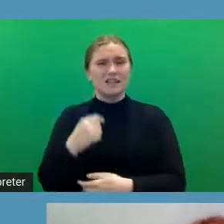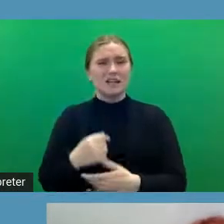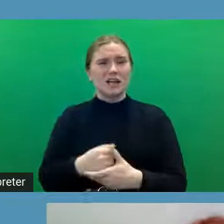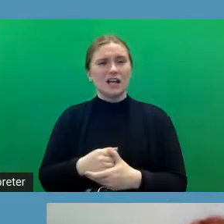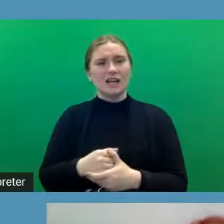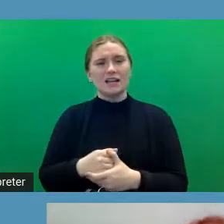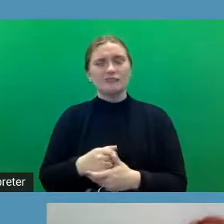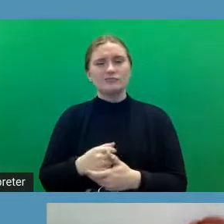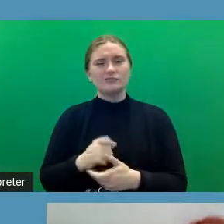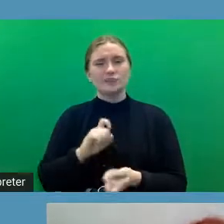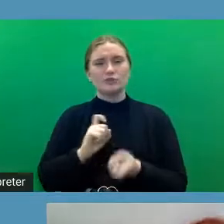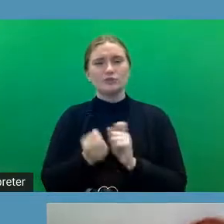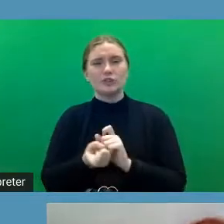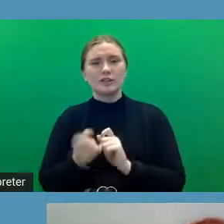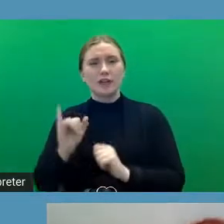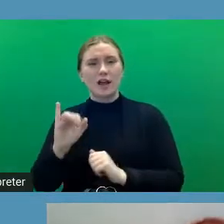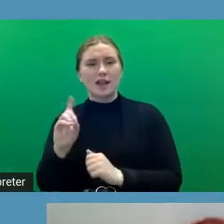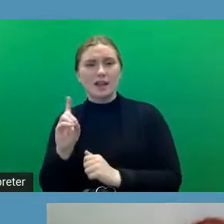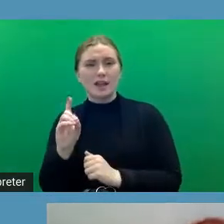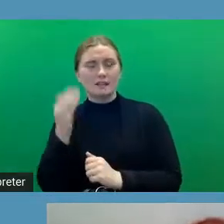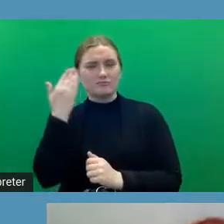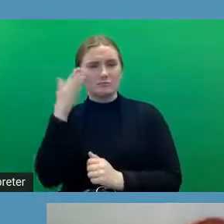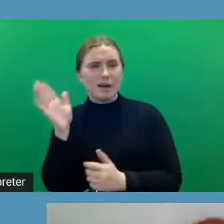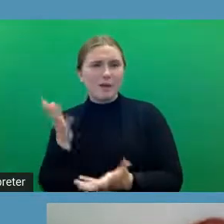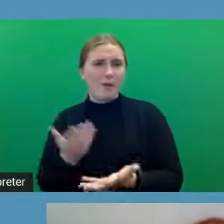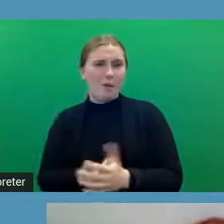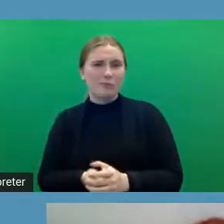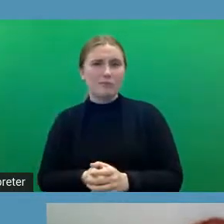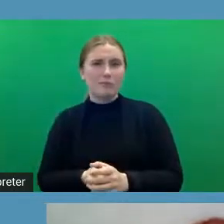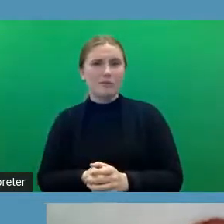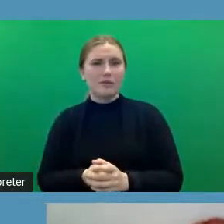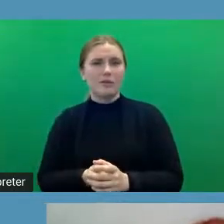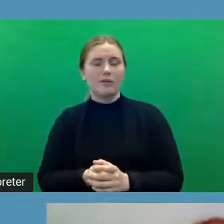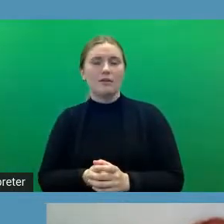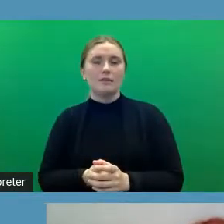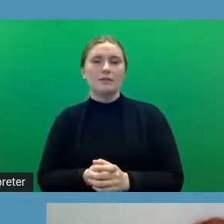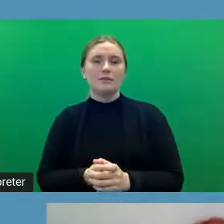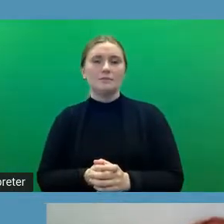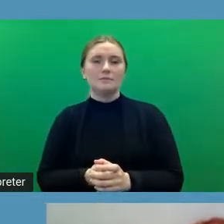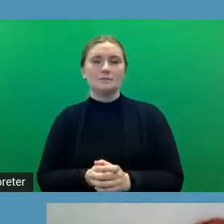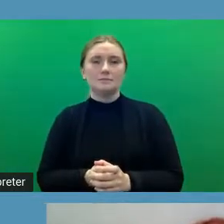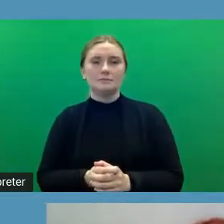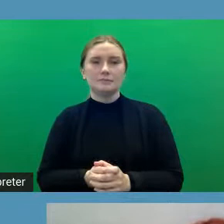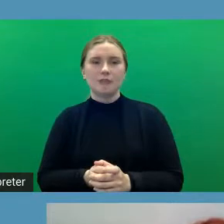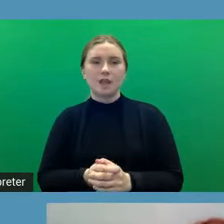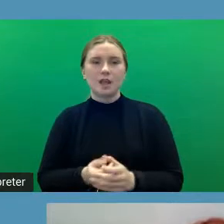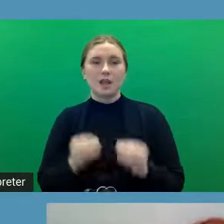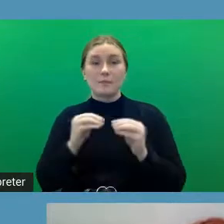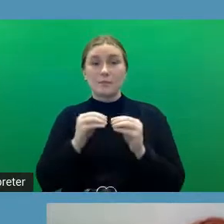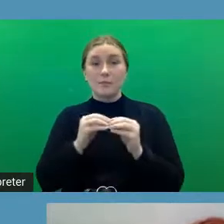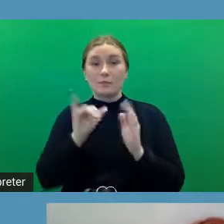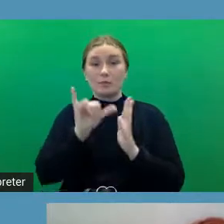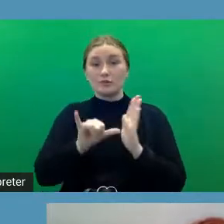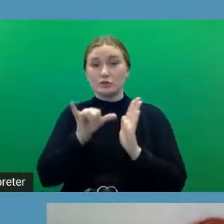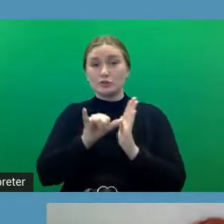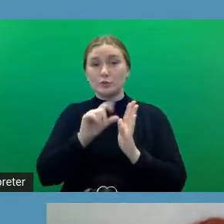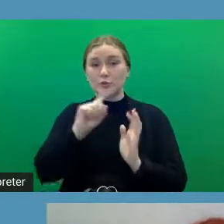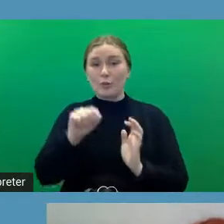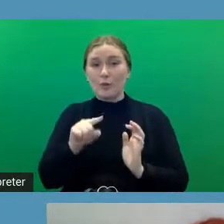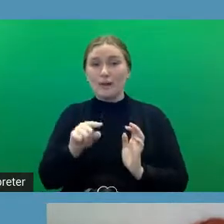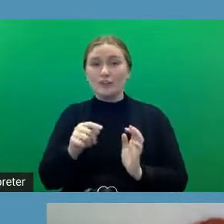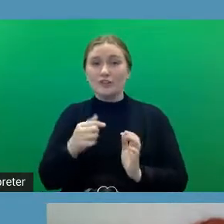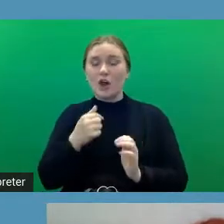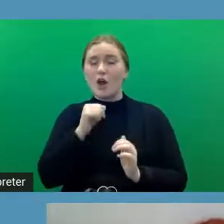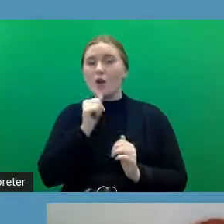really good question. I don't know that you can modify a published video on YouTube. Mm-hmm. That's more of a YouTube question, so we don't want to steer you